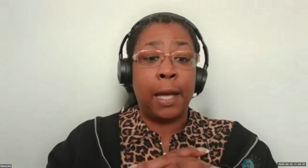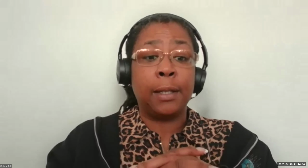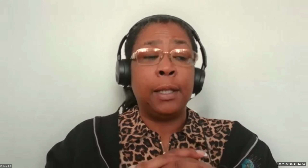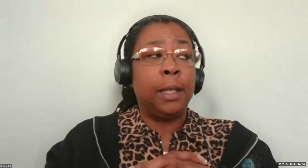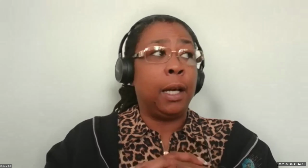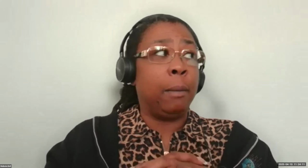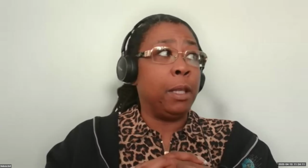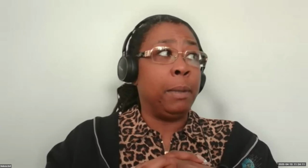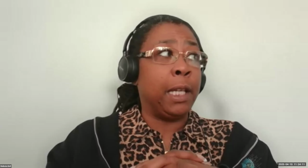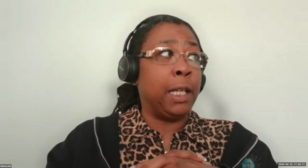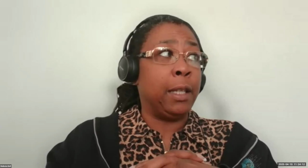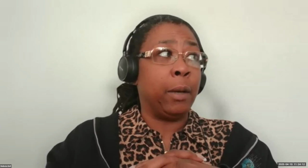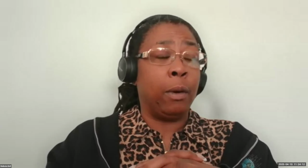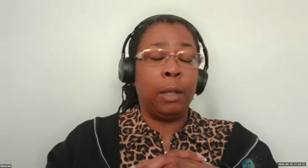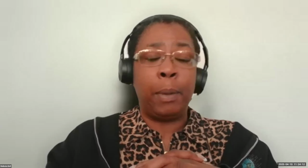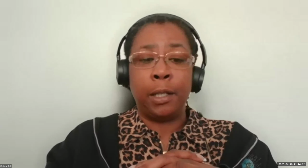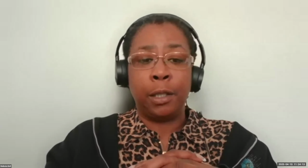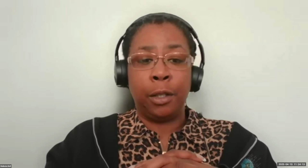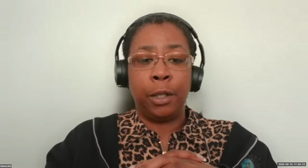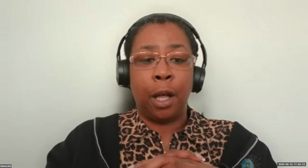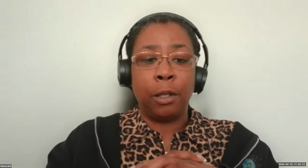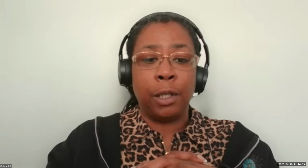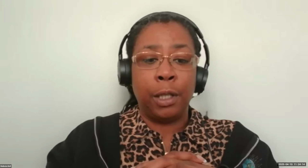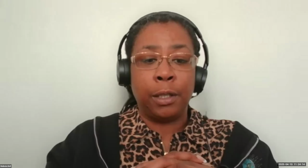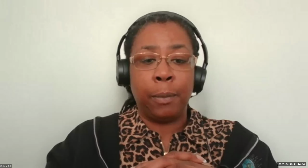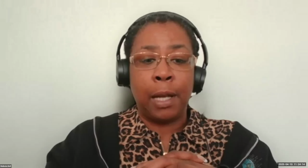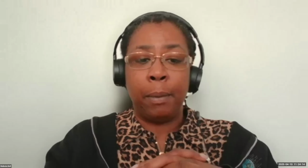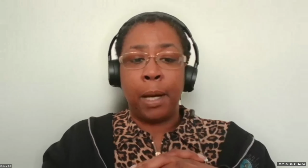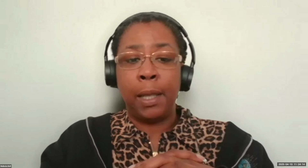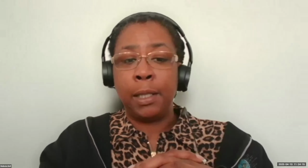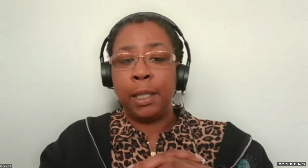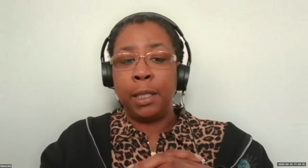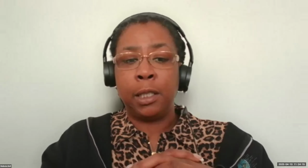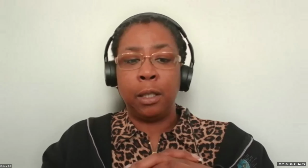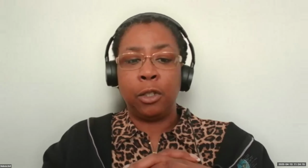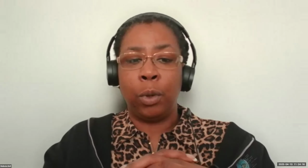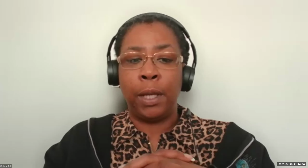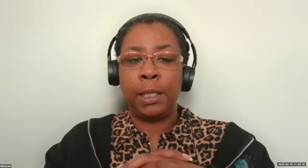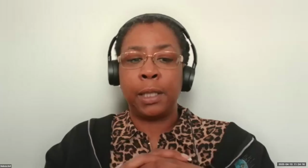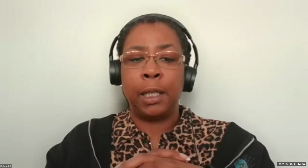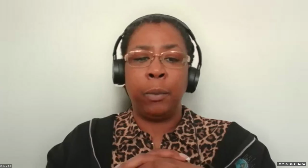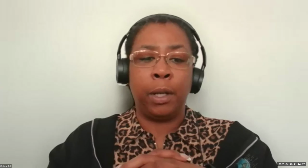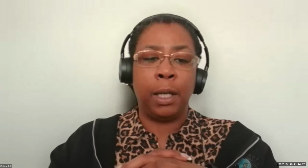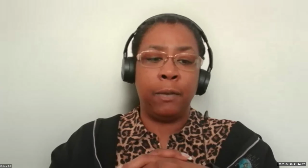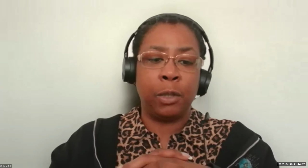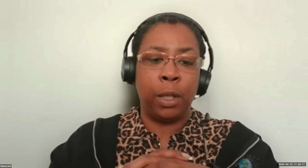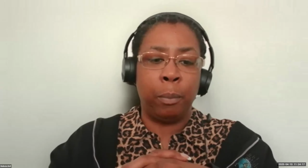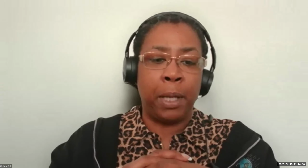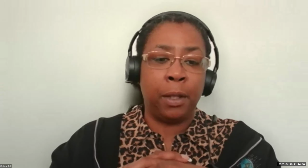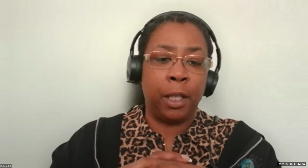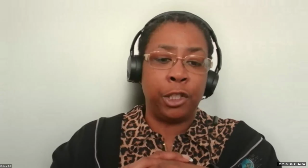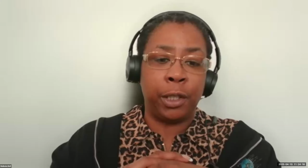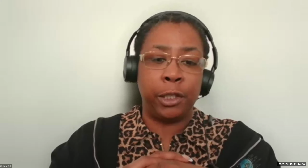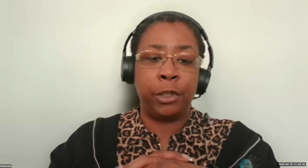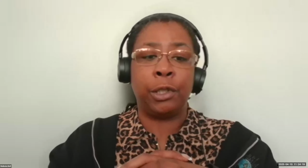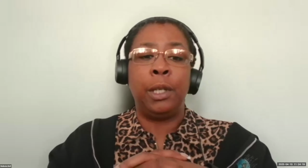compensate us for that. In the beginning, they were only paying us the $30, and then something happened behind the scenes to where they decided they were going to give us what they